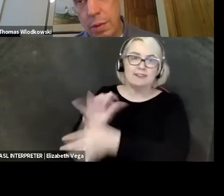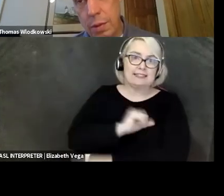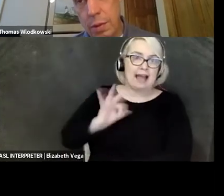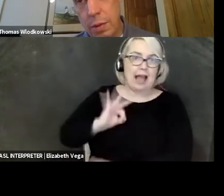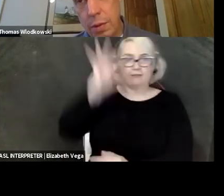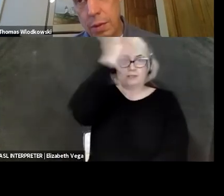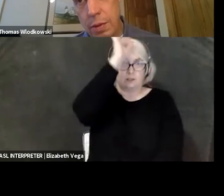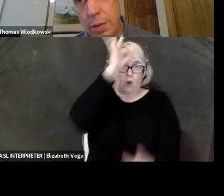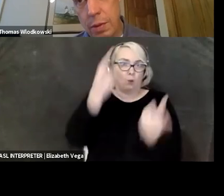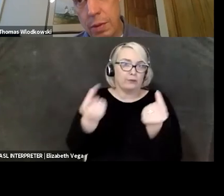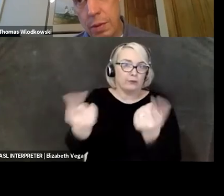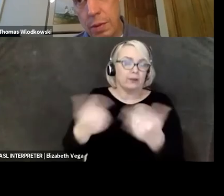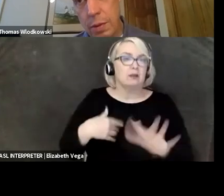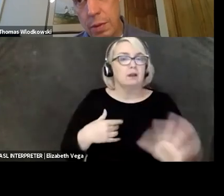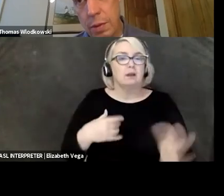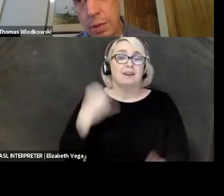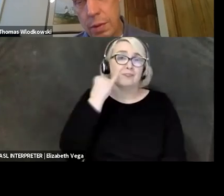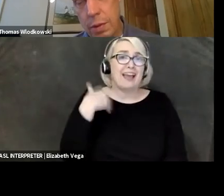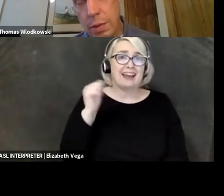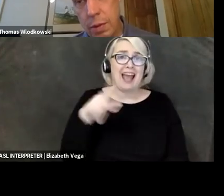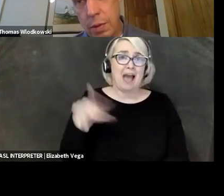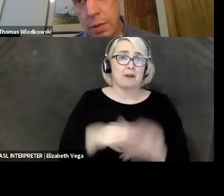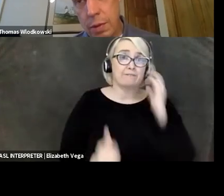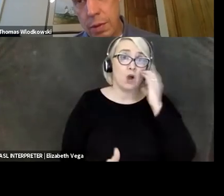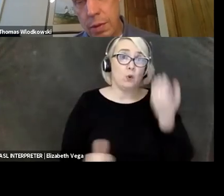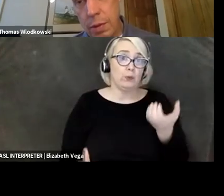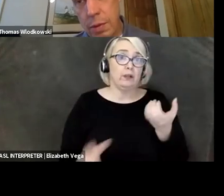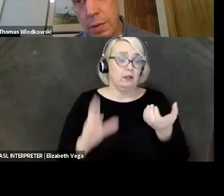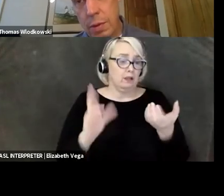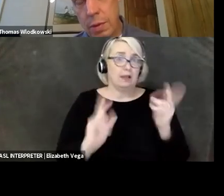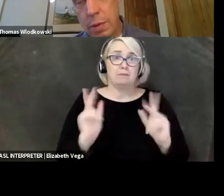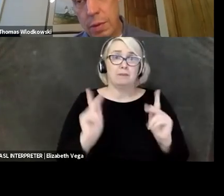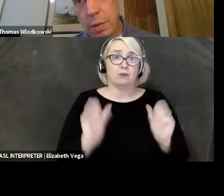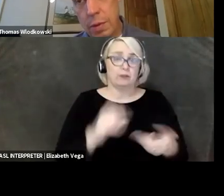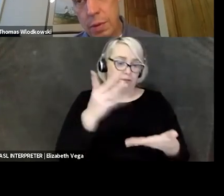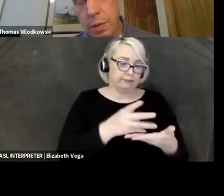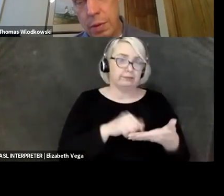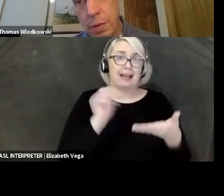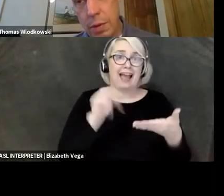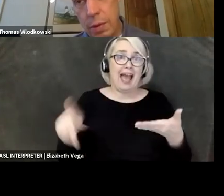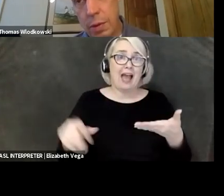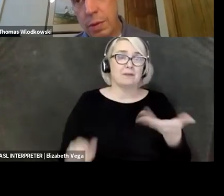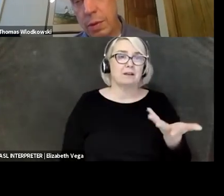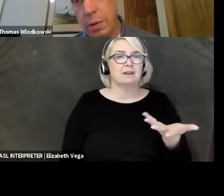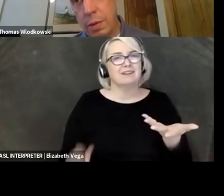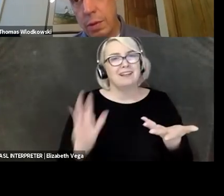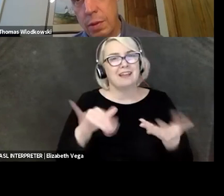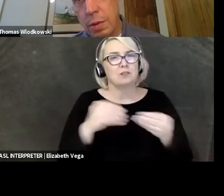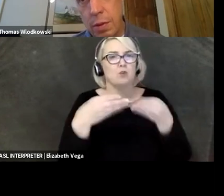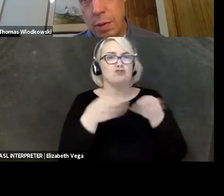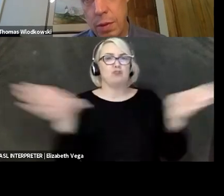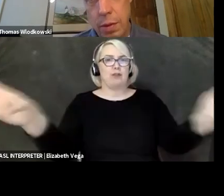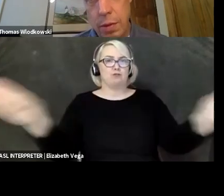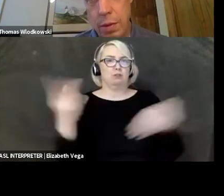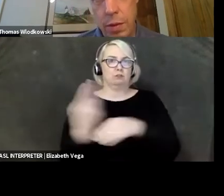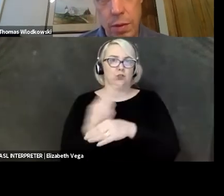ultimately one day an app on a phone and people that have the ability to have the phones with the apps is, should I say, more generalized as opposed